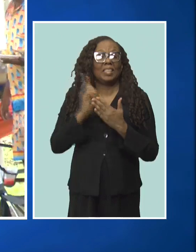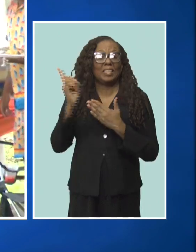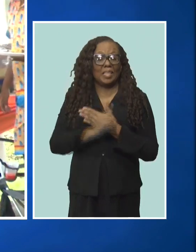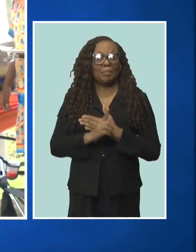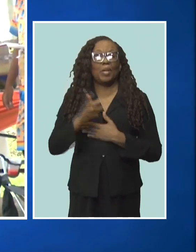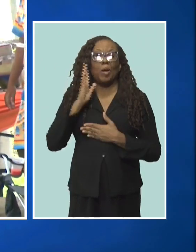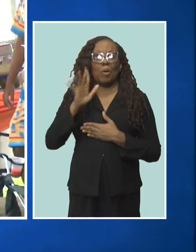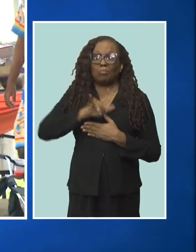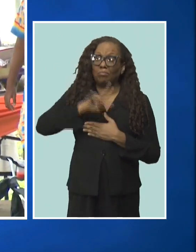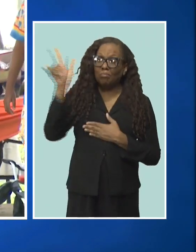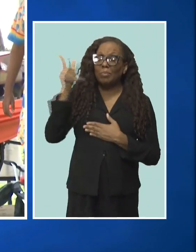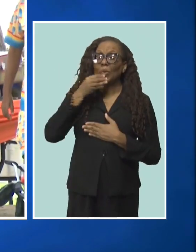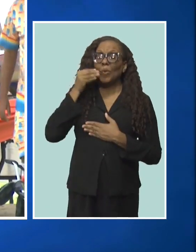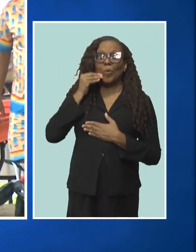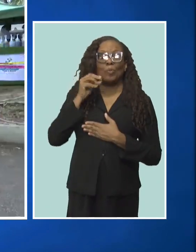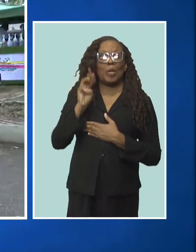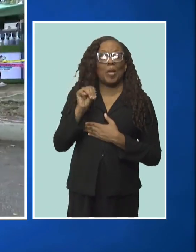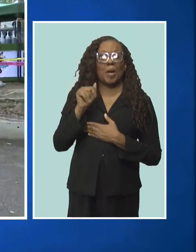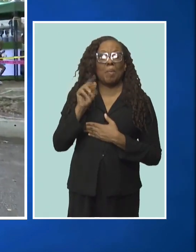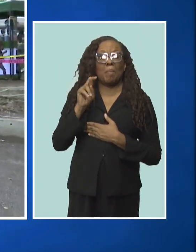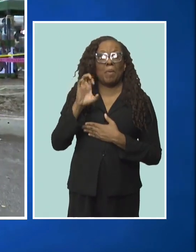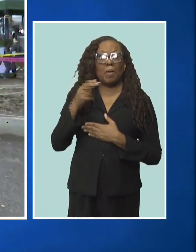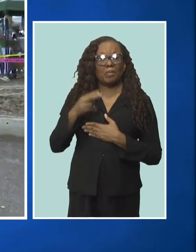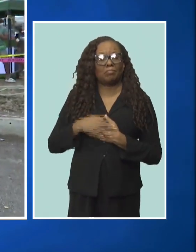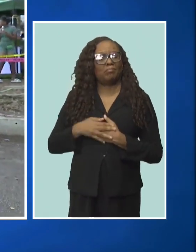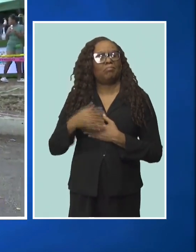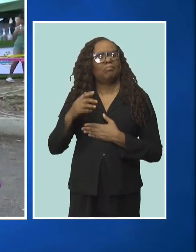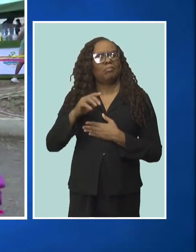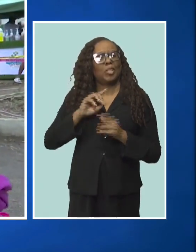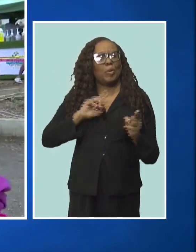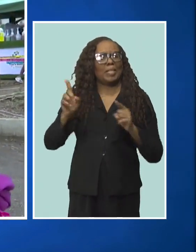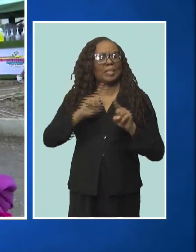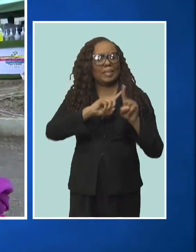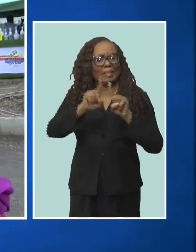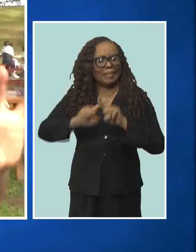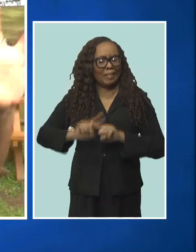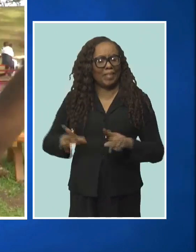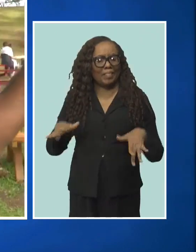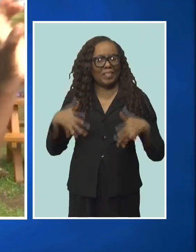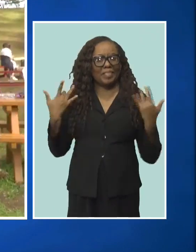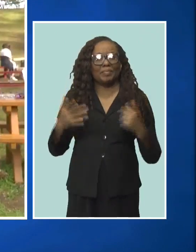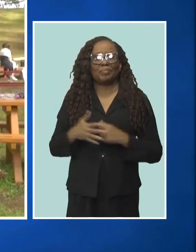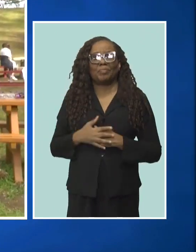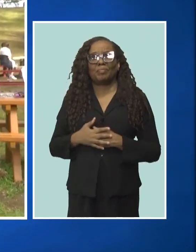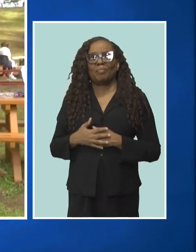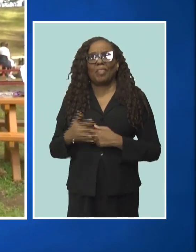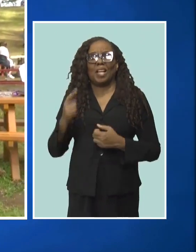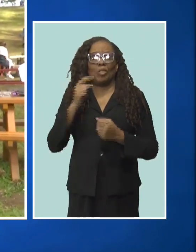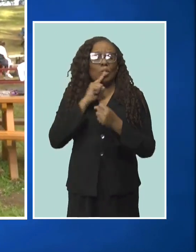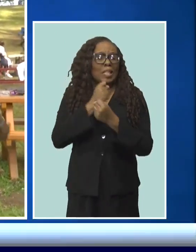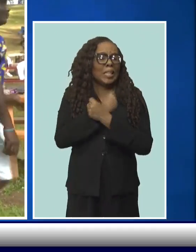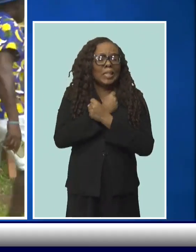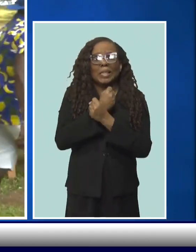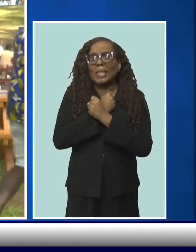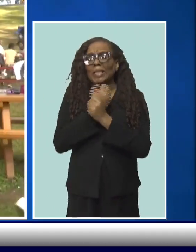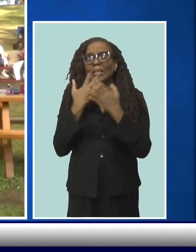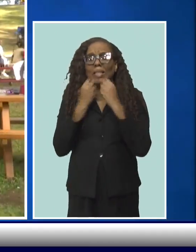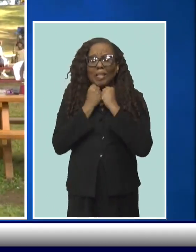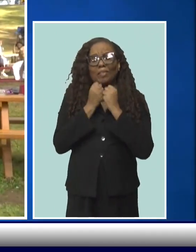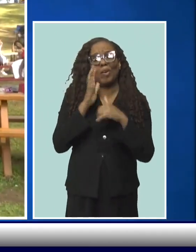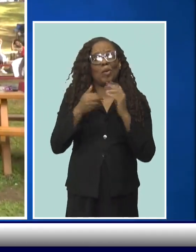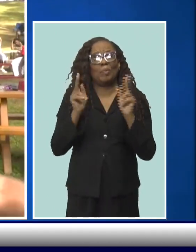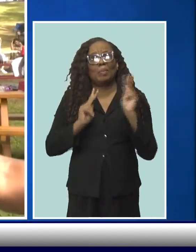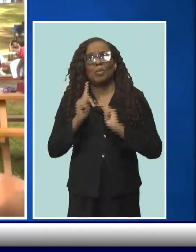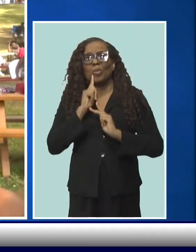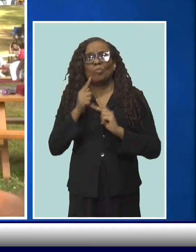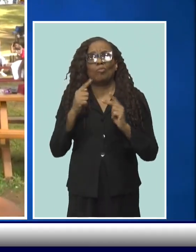in March. She has been attending multiple regathering events. Love it, love all the people, it's really friendly, really enjoying